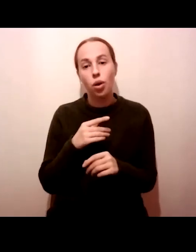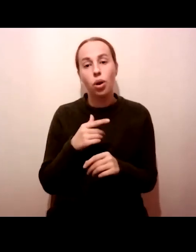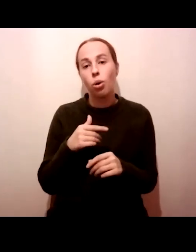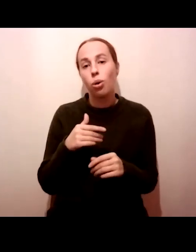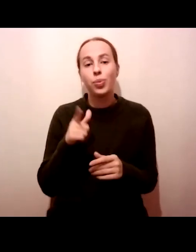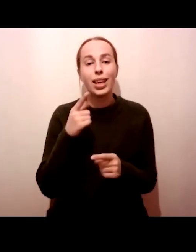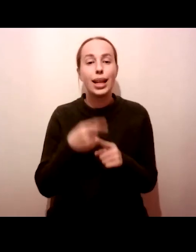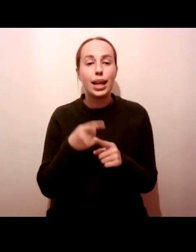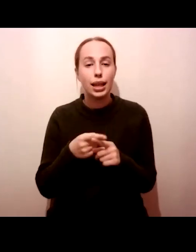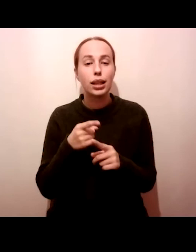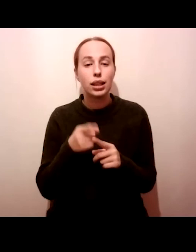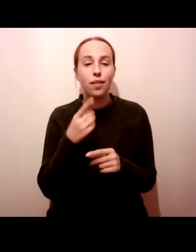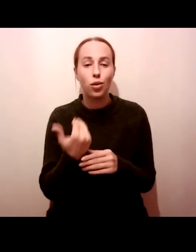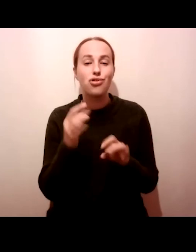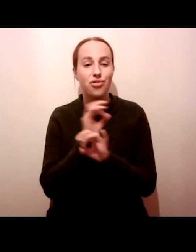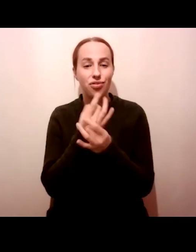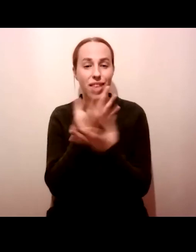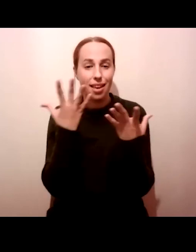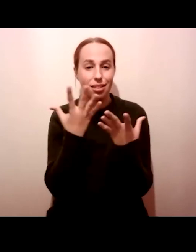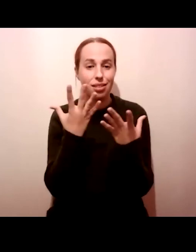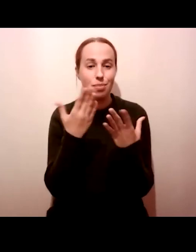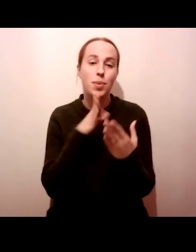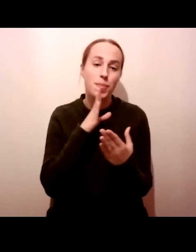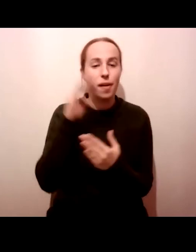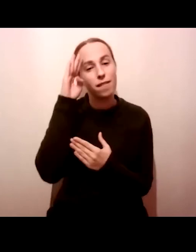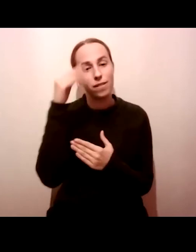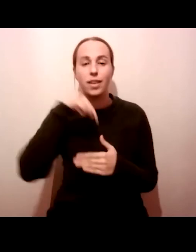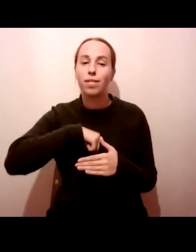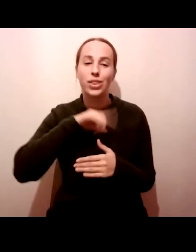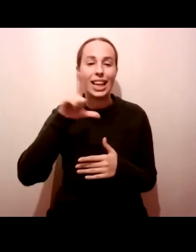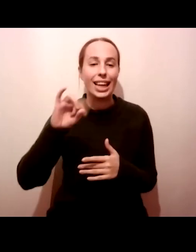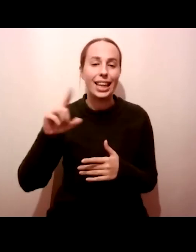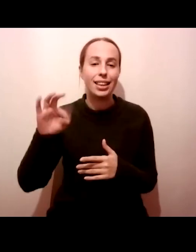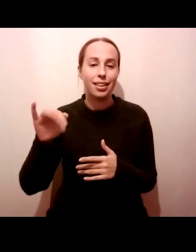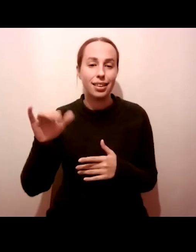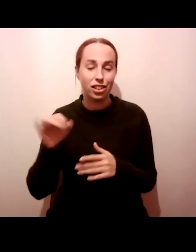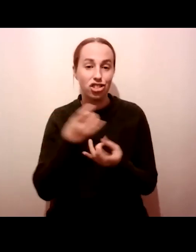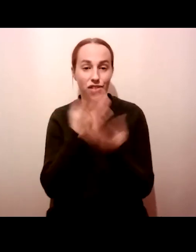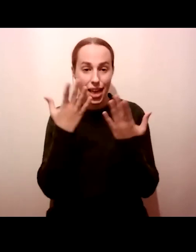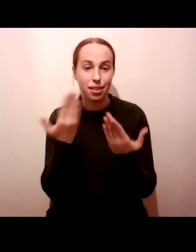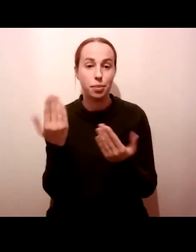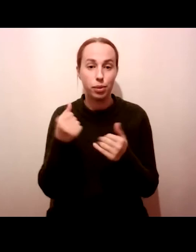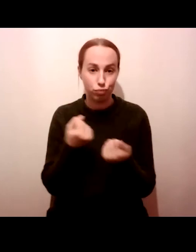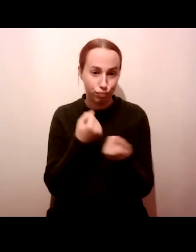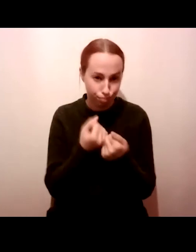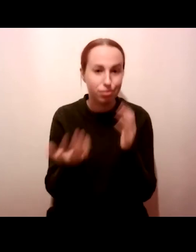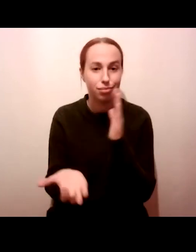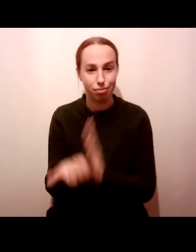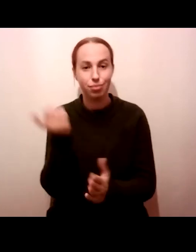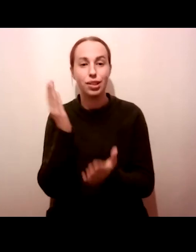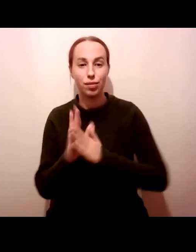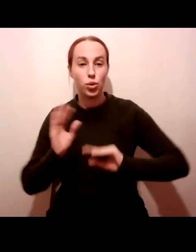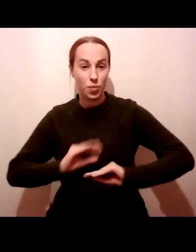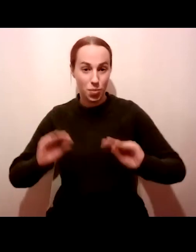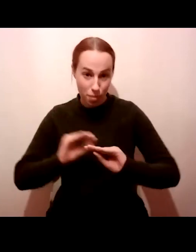come forward. The sexual education itself is rather new at schools, so I think that we still